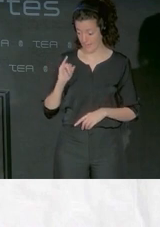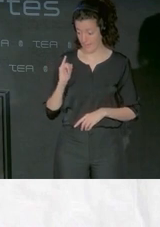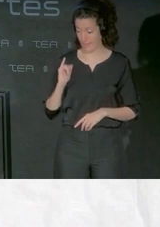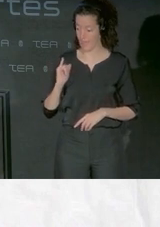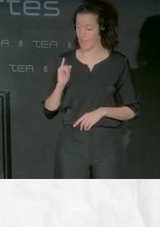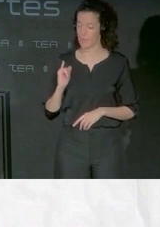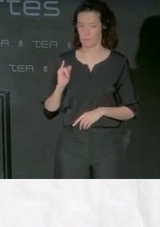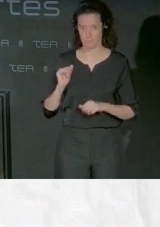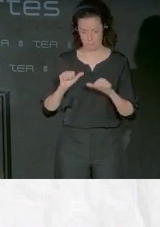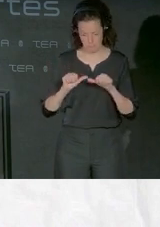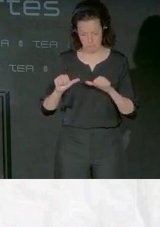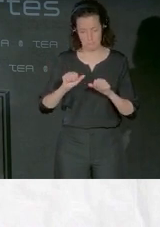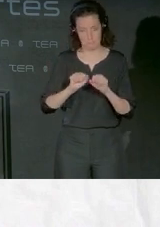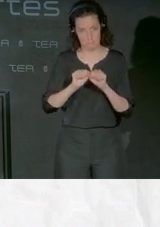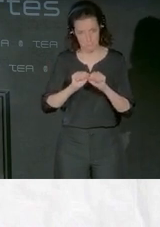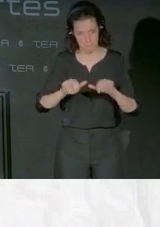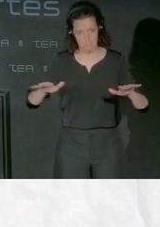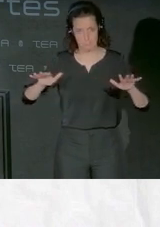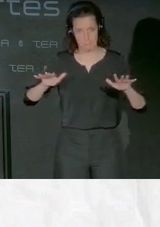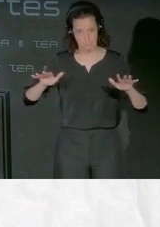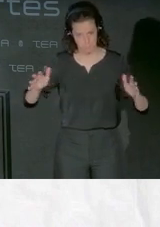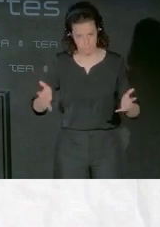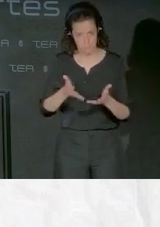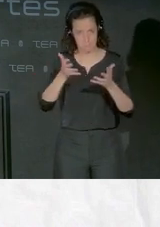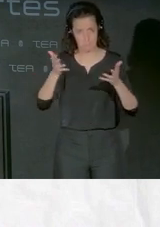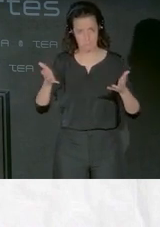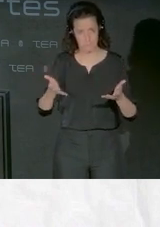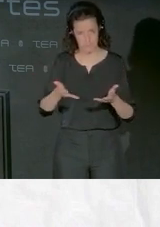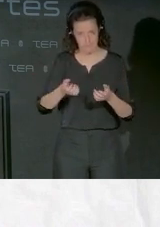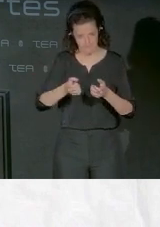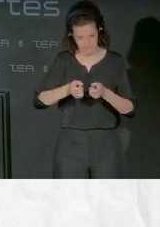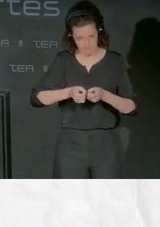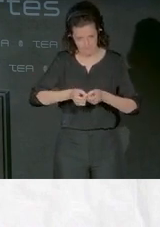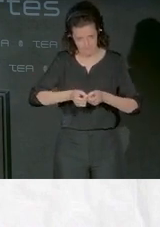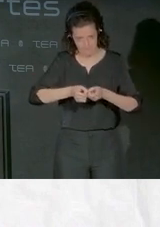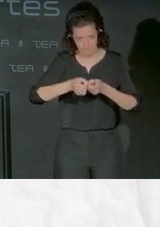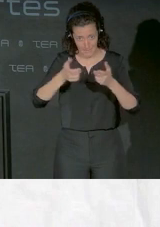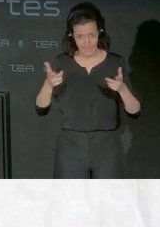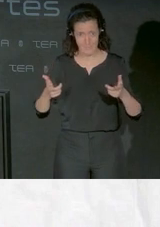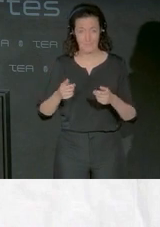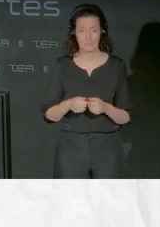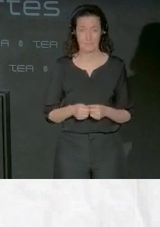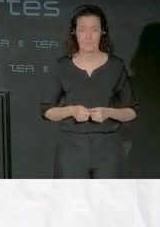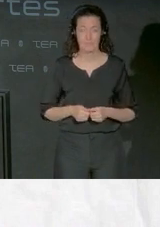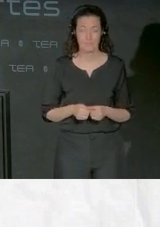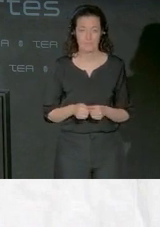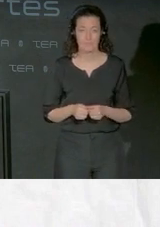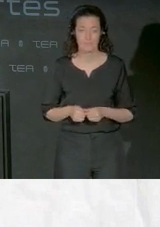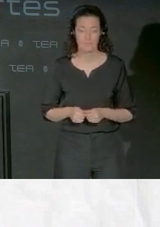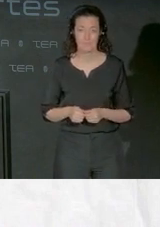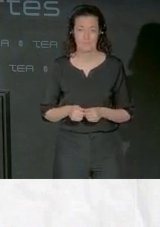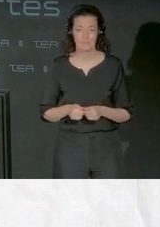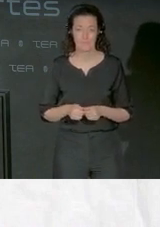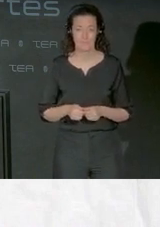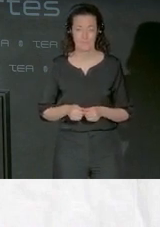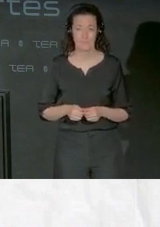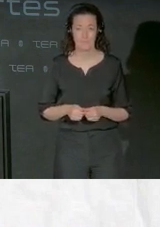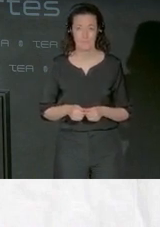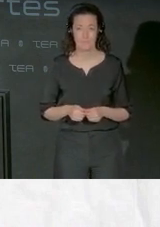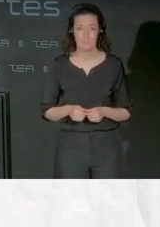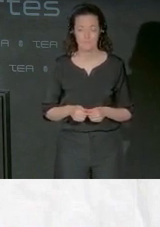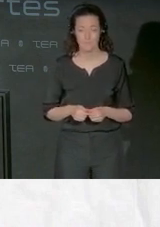than let's say doing something entirely new. It's more, strengthening the existing cooperation and making the most